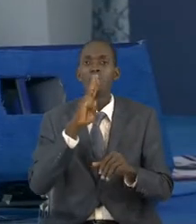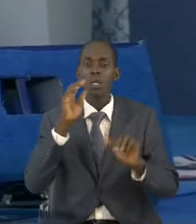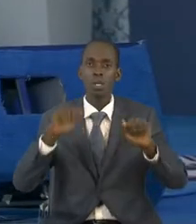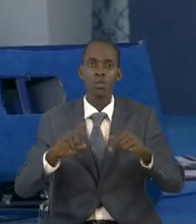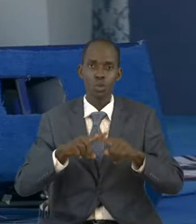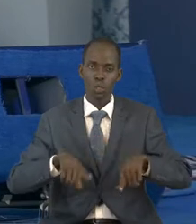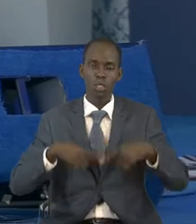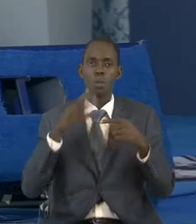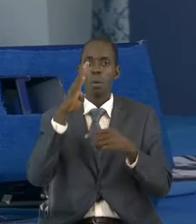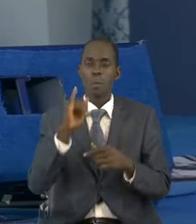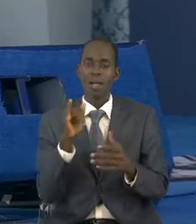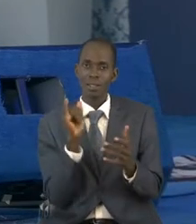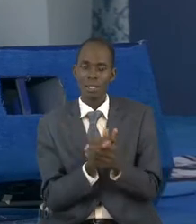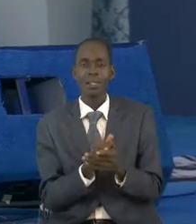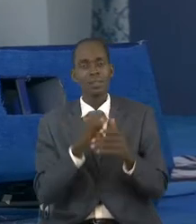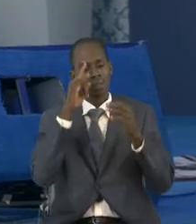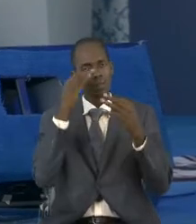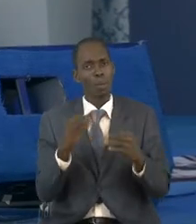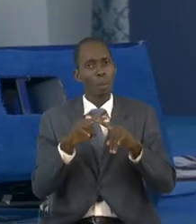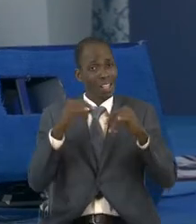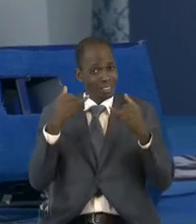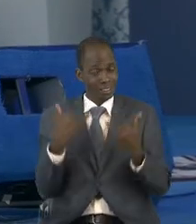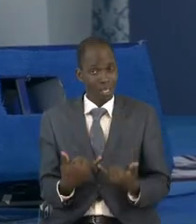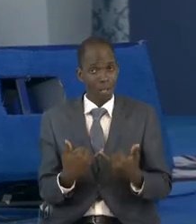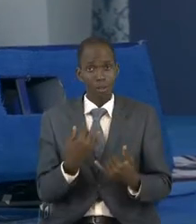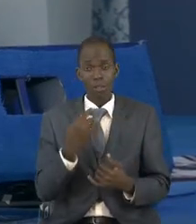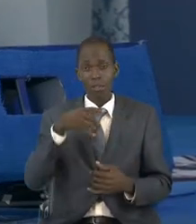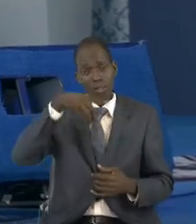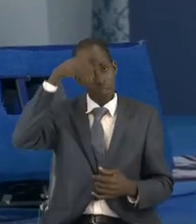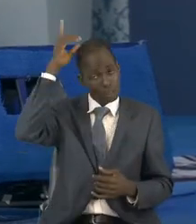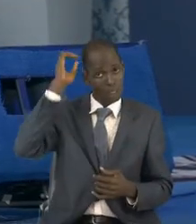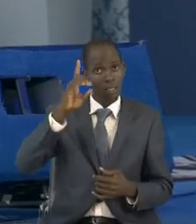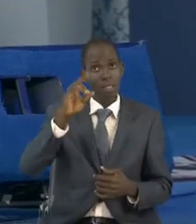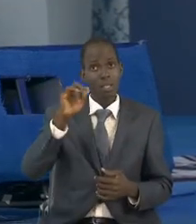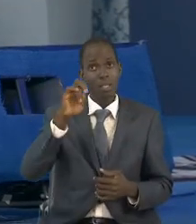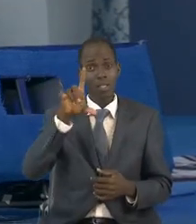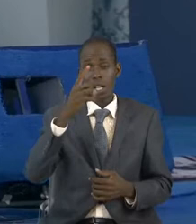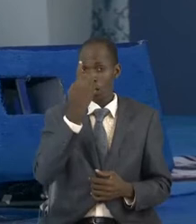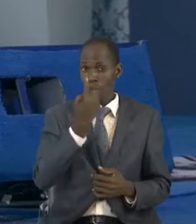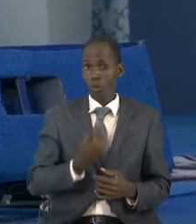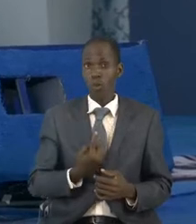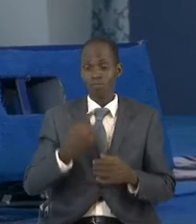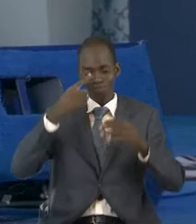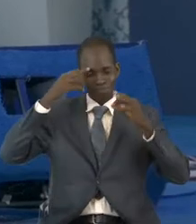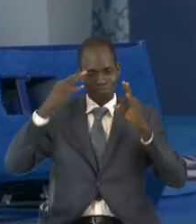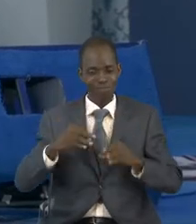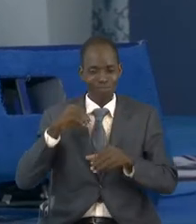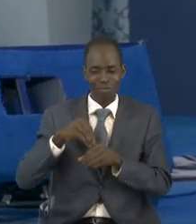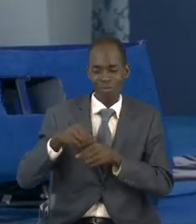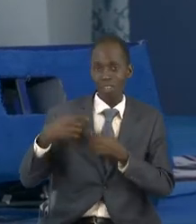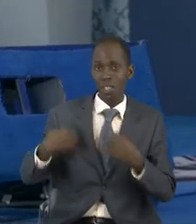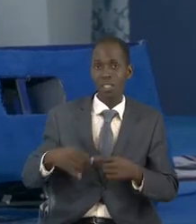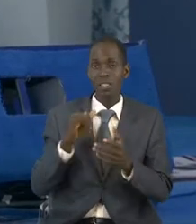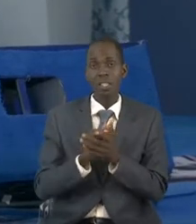decision. But now Daniel purposed in his heart that he would not defile himself with